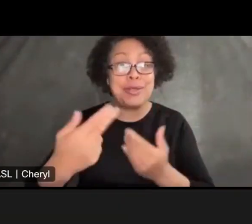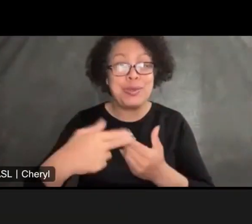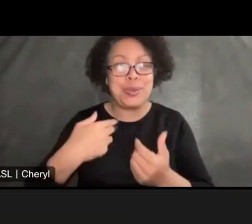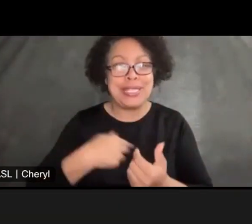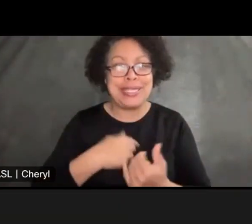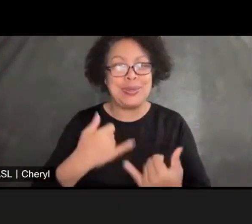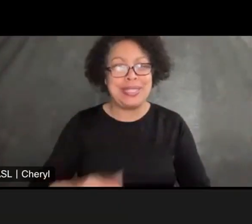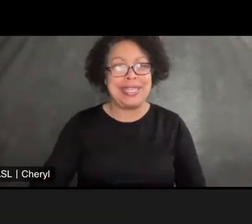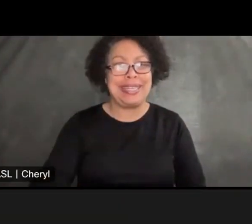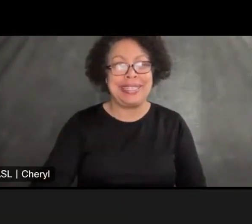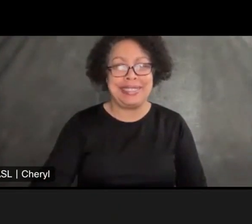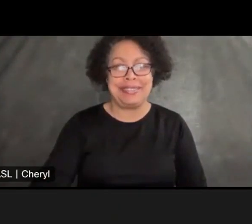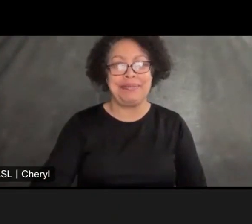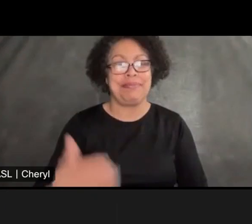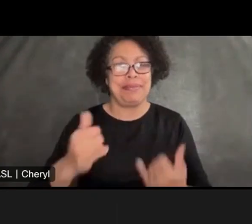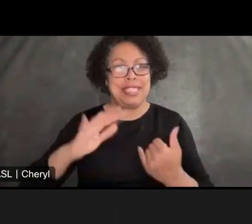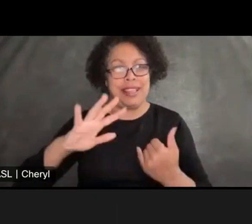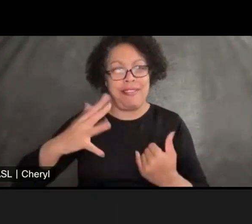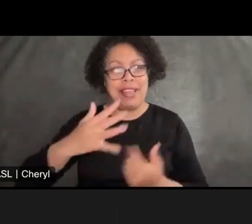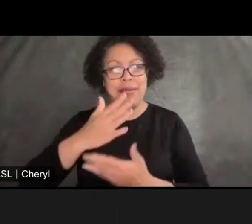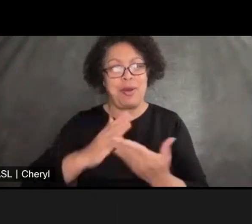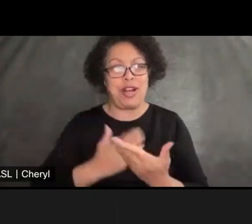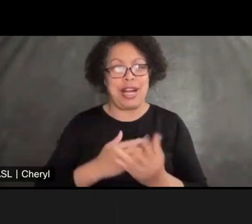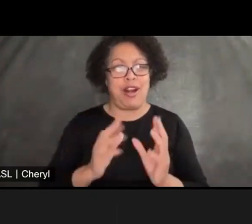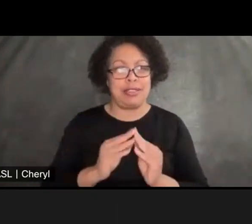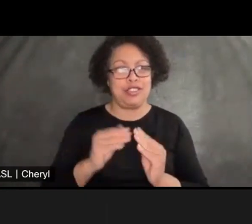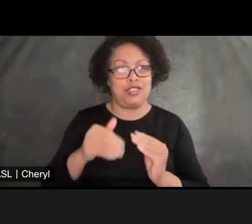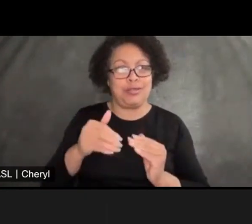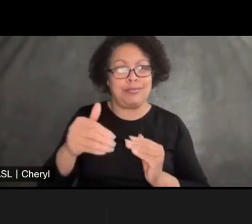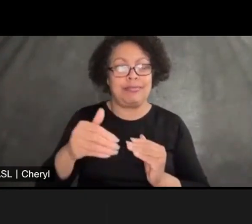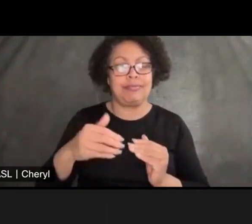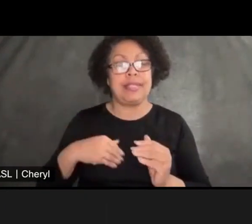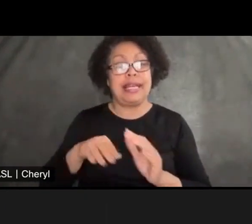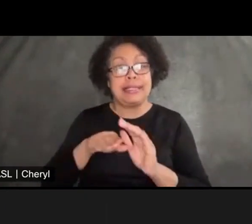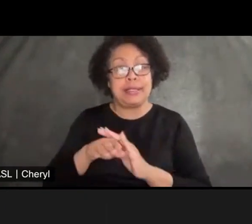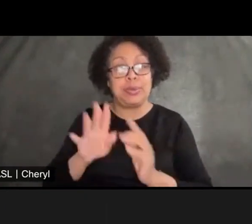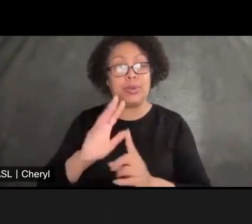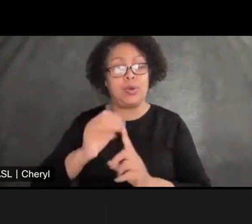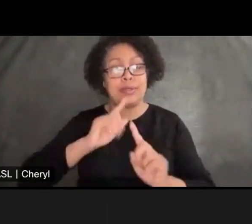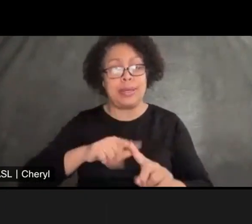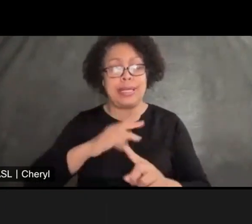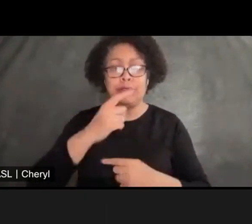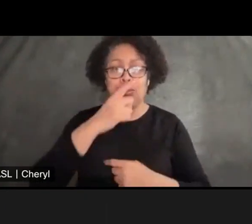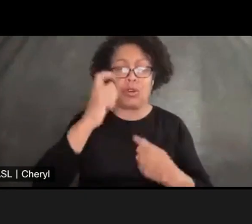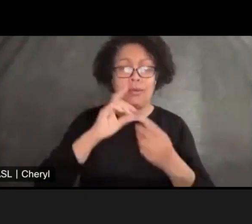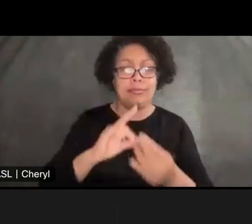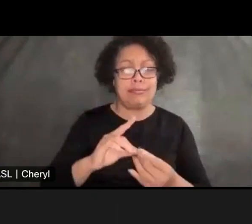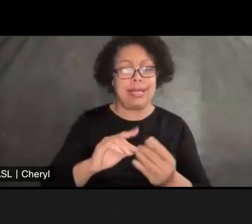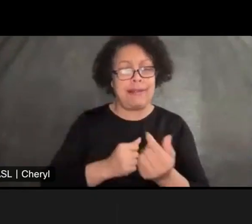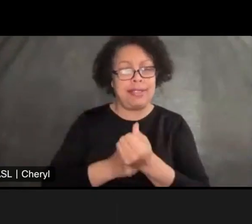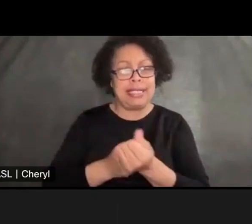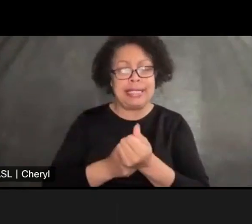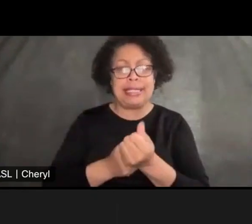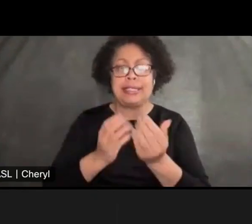the 5th session in our series, Accessible, Culturally Responsive, and Trauma-Informed Advocacy Across the